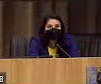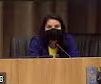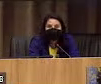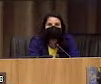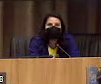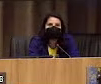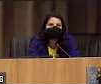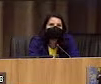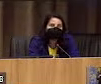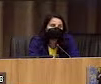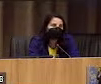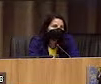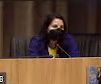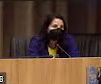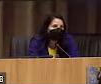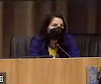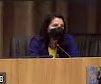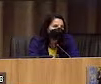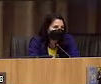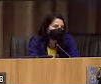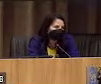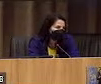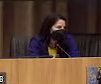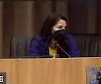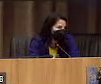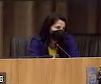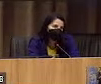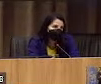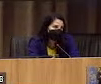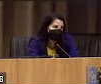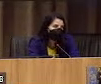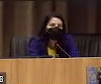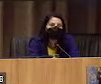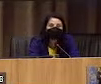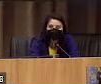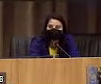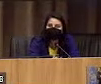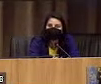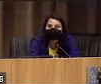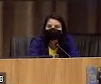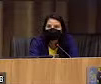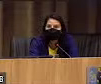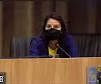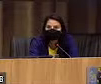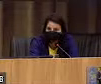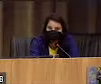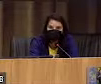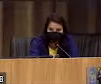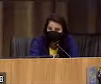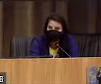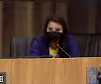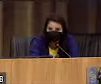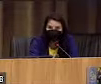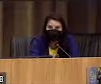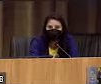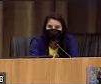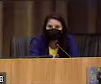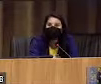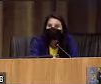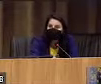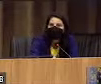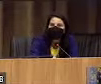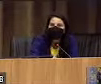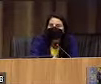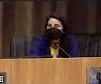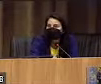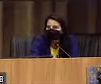very hard thing. It was a challenge. And we used the material for post-COVID, and this was designed